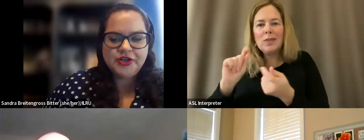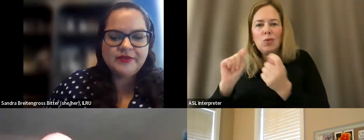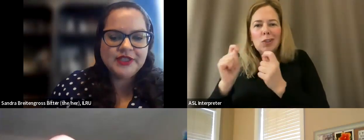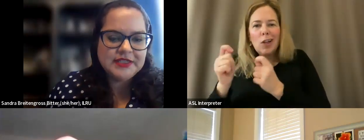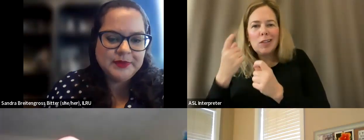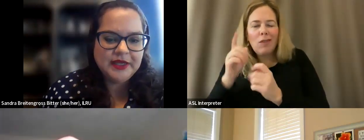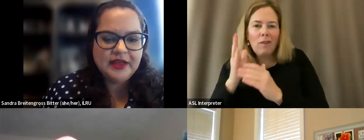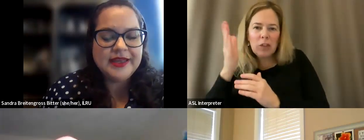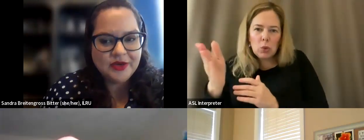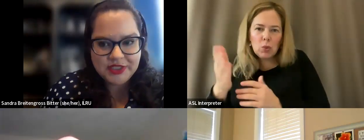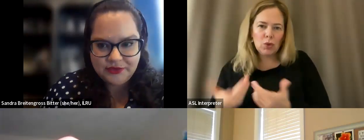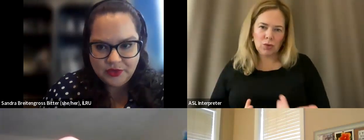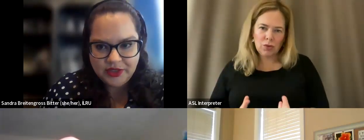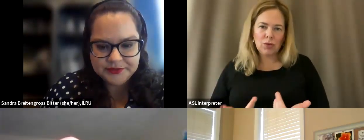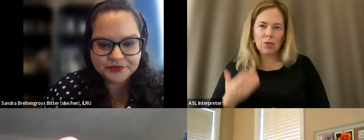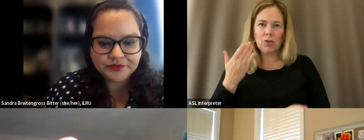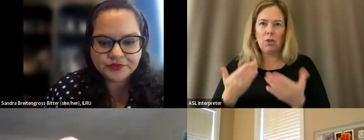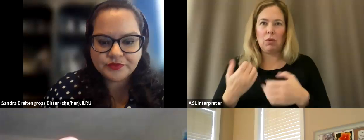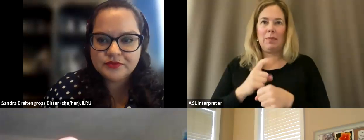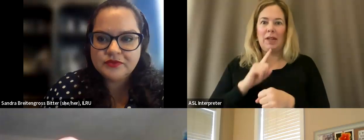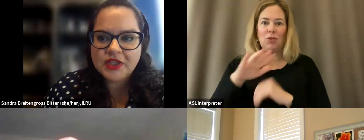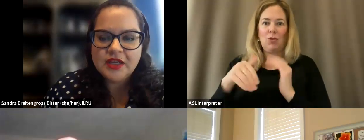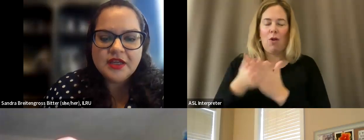Make sure everything is being accounted for.